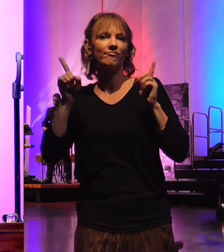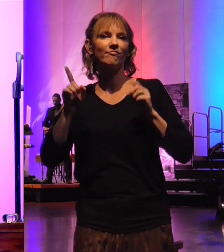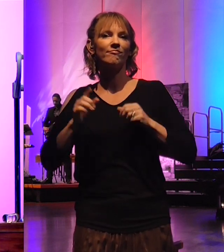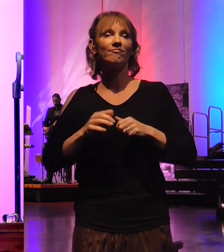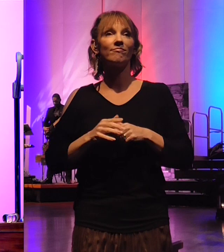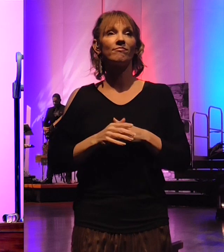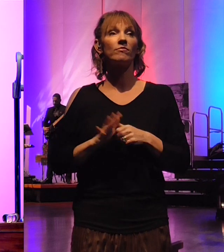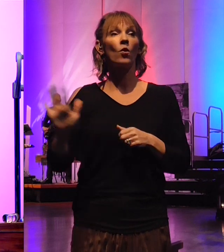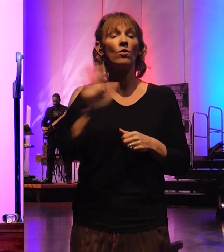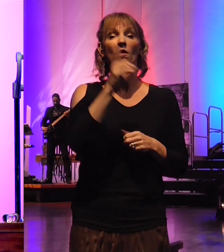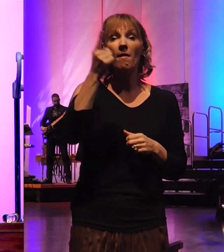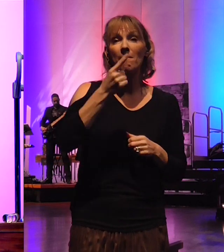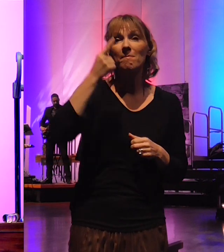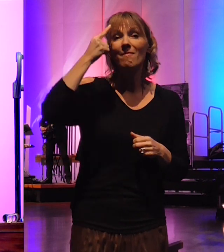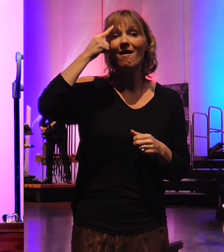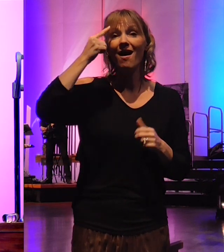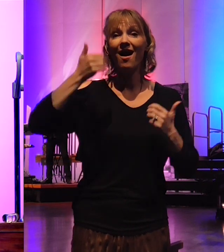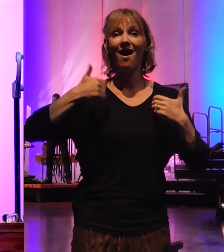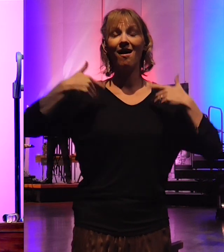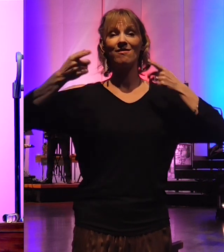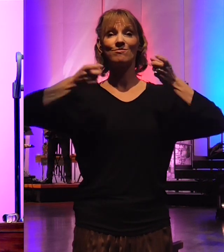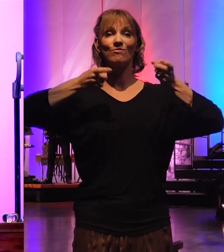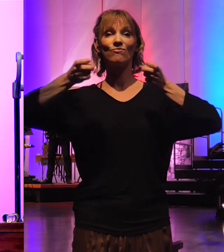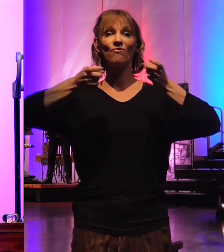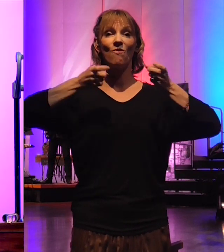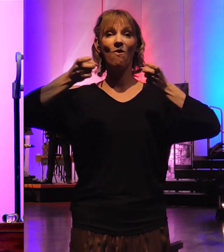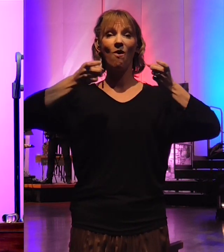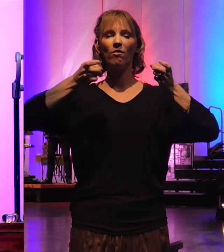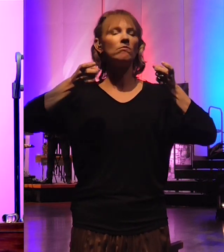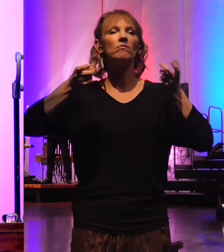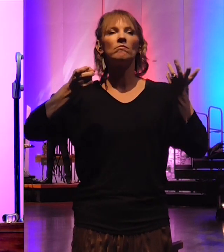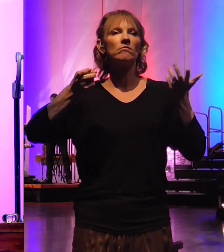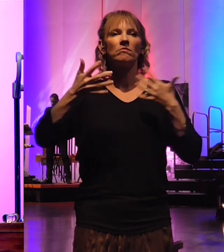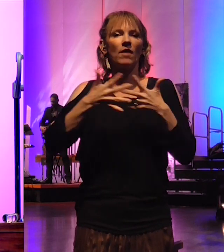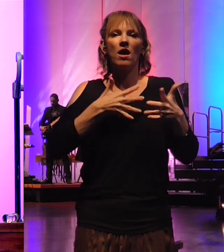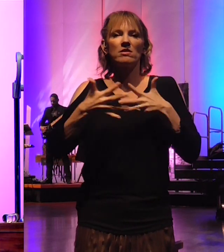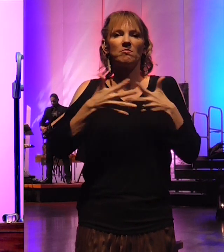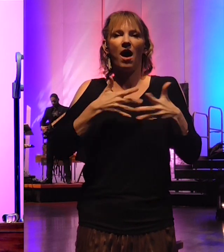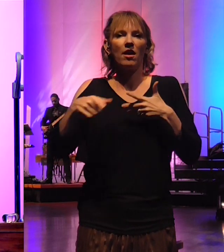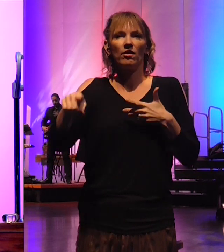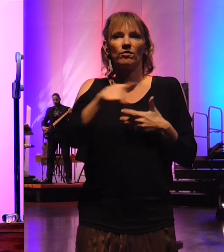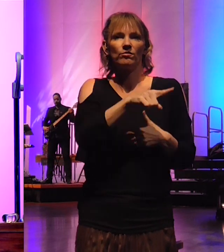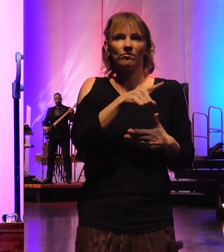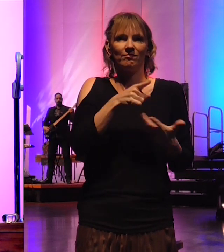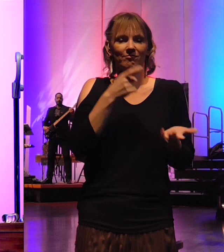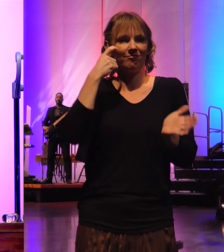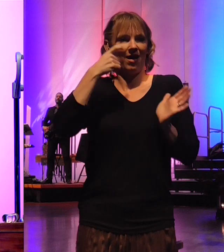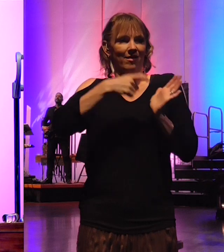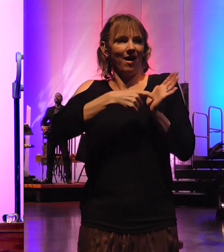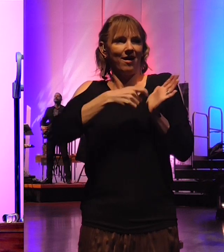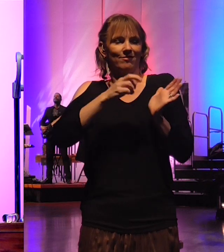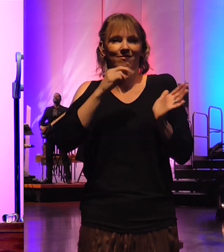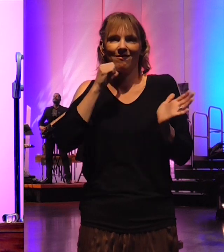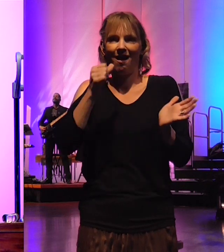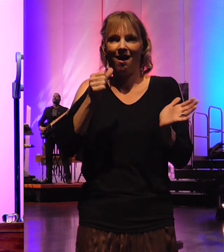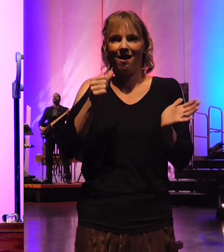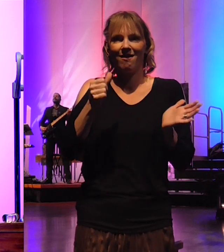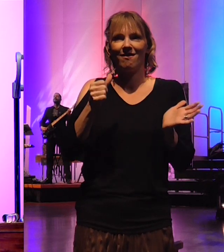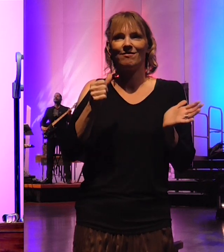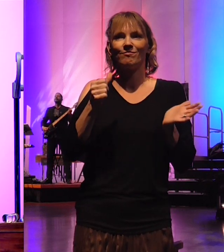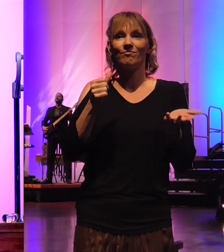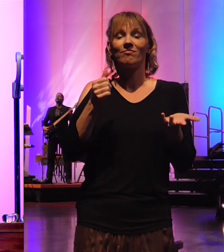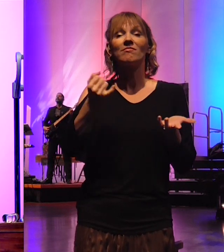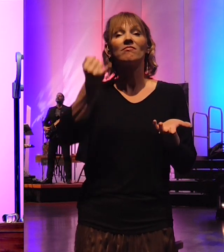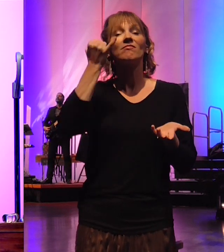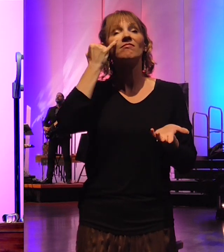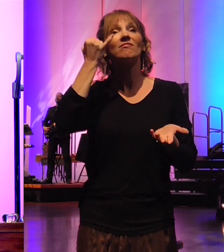Mind is in control, even when you do not know. And if you